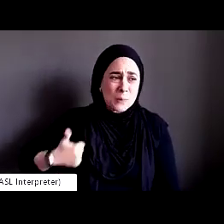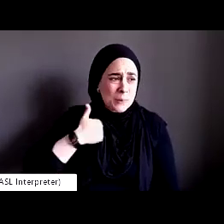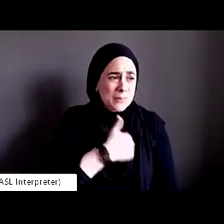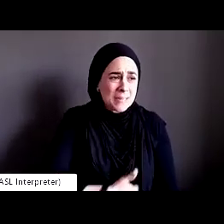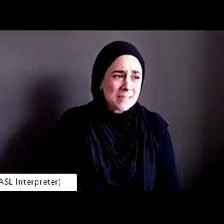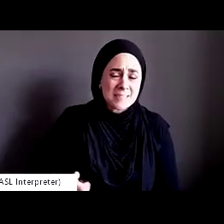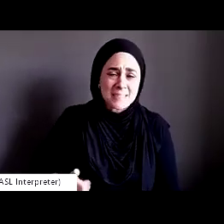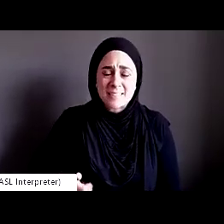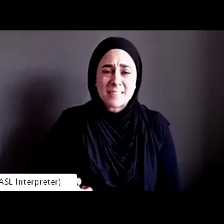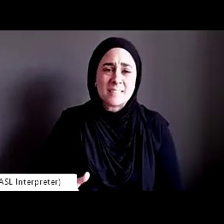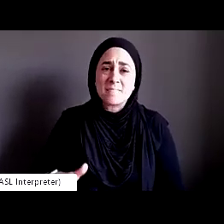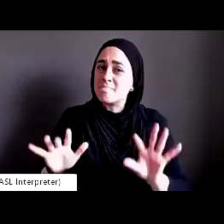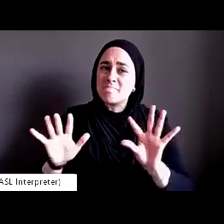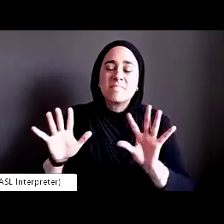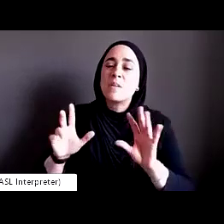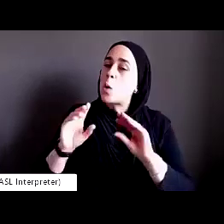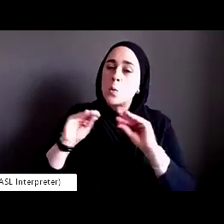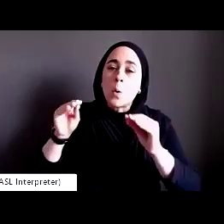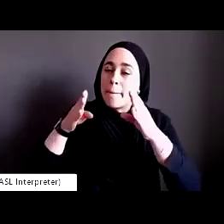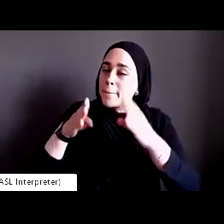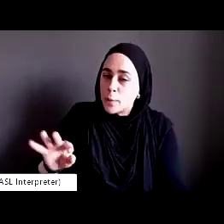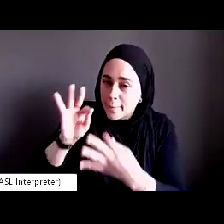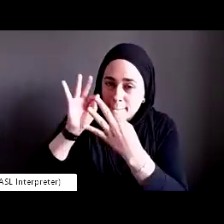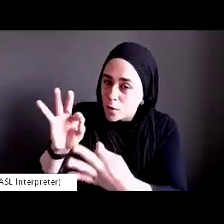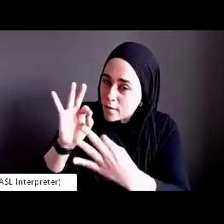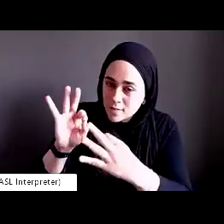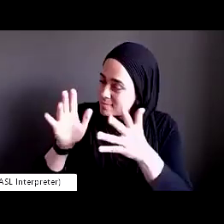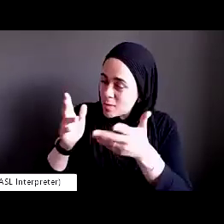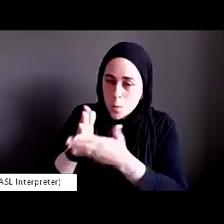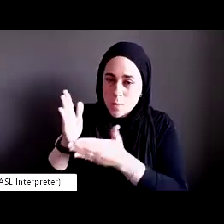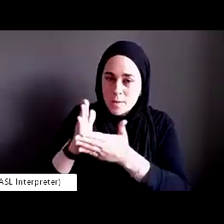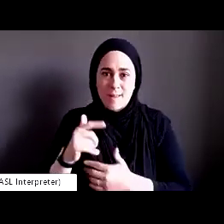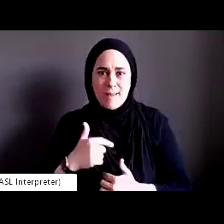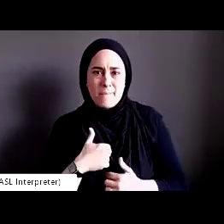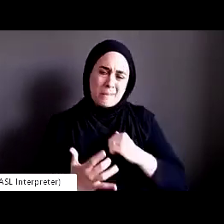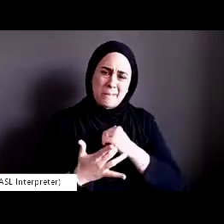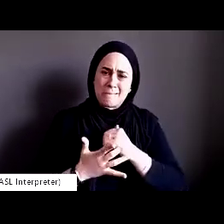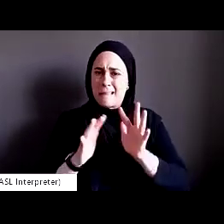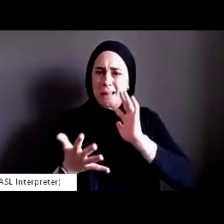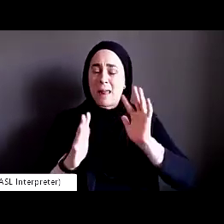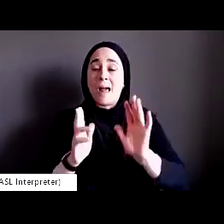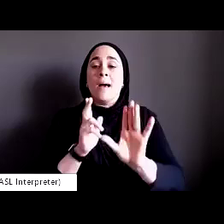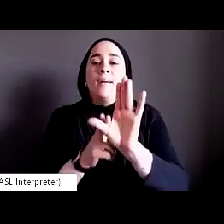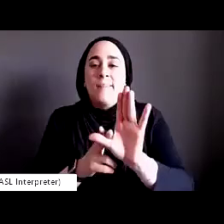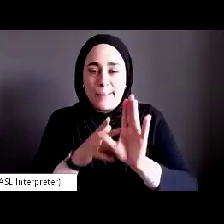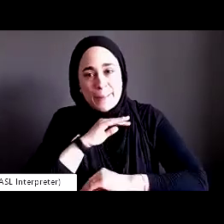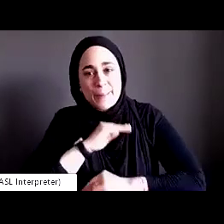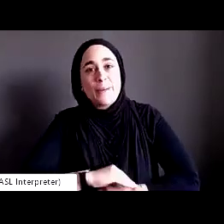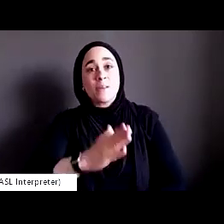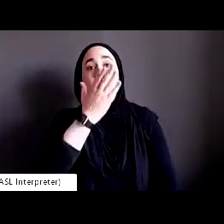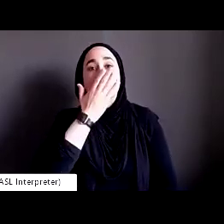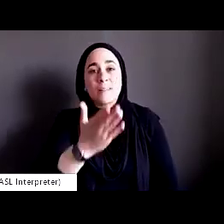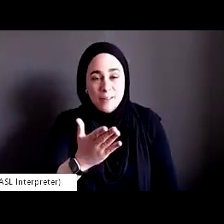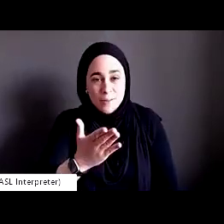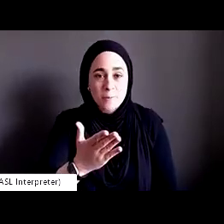sorry. No, nobody's perfect, Lisa. Yeah, I have some technical difficulties, but we're back on board here, so it's all good. Thank you so much